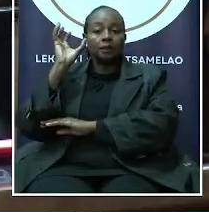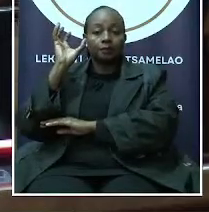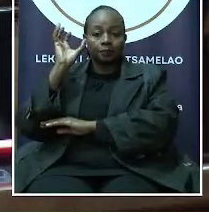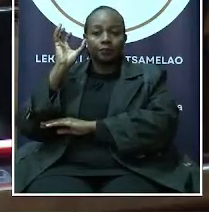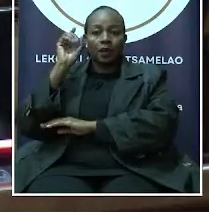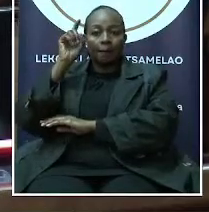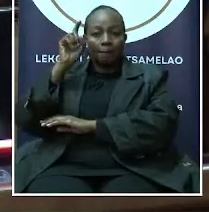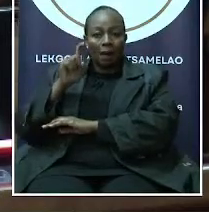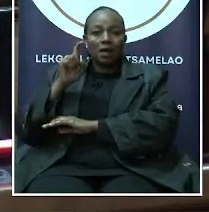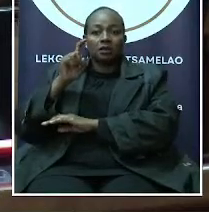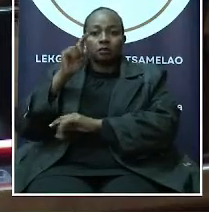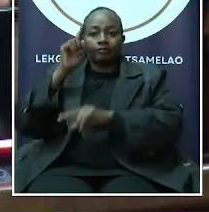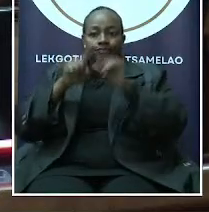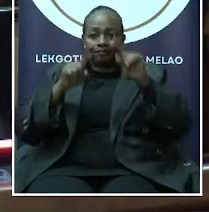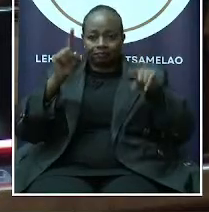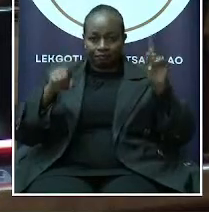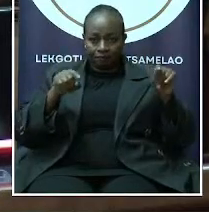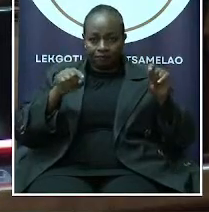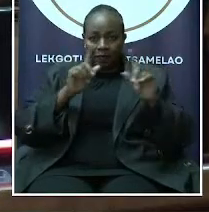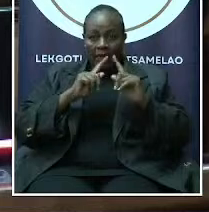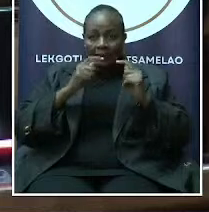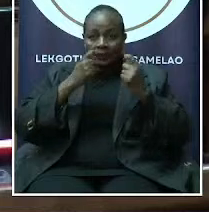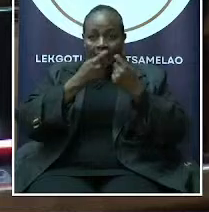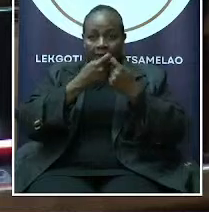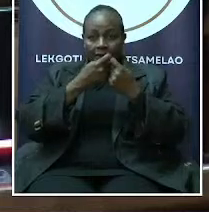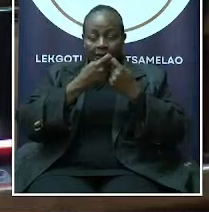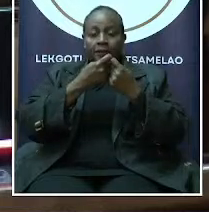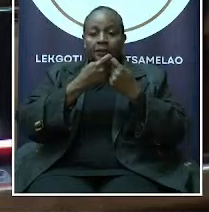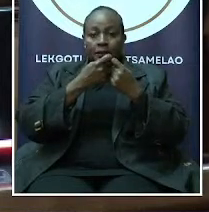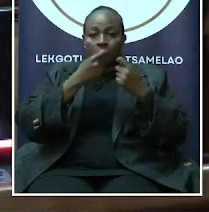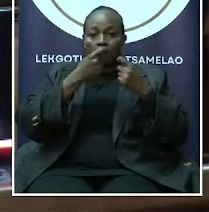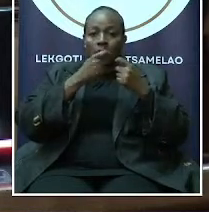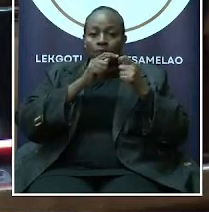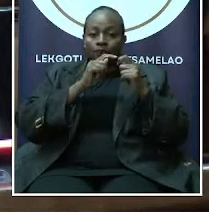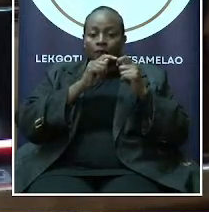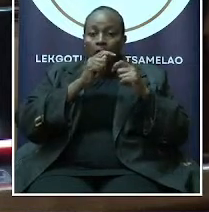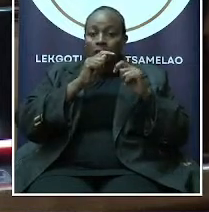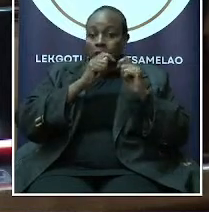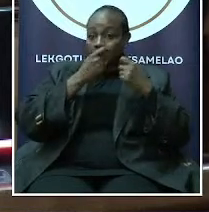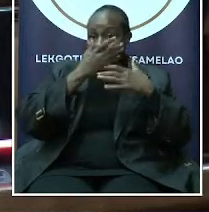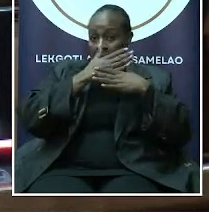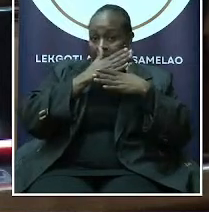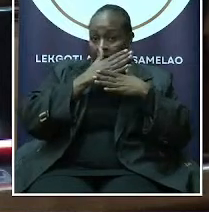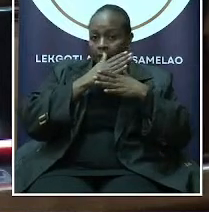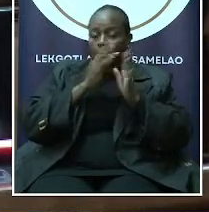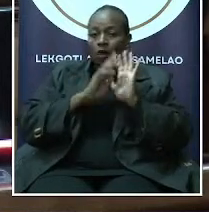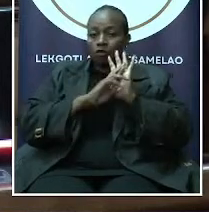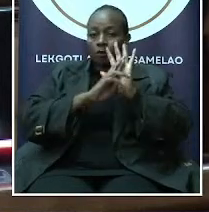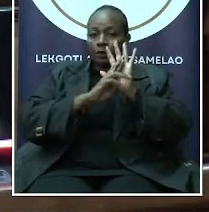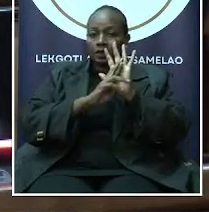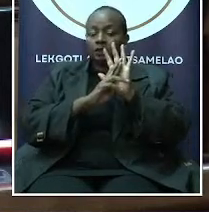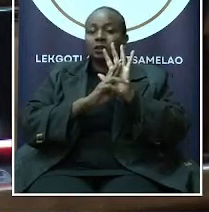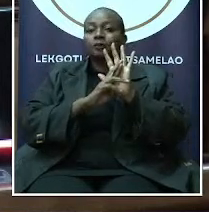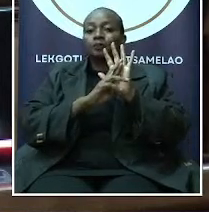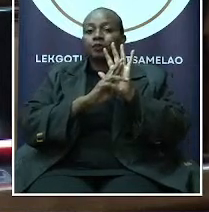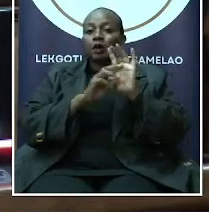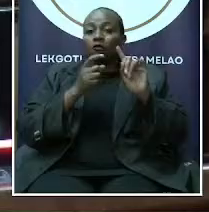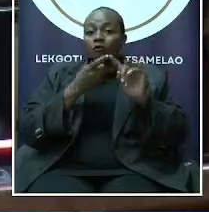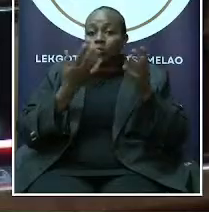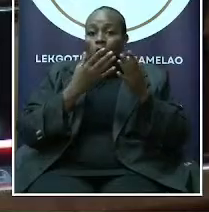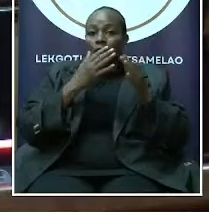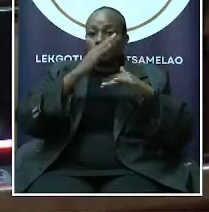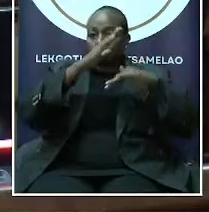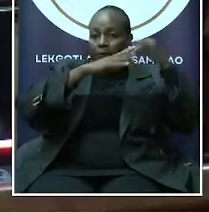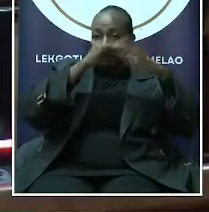a multi-stakeholder task team that will comprise of representatives from the Department of Public Works